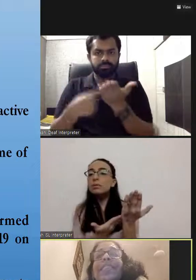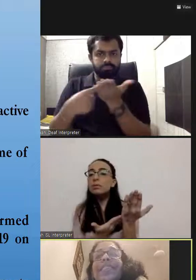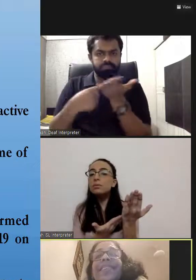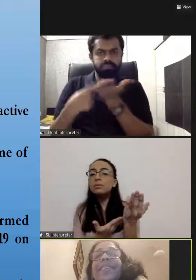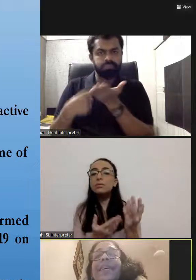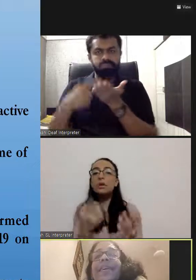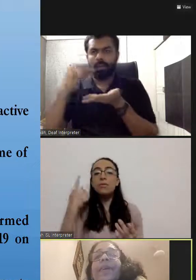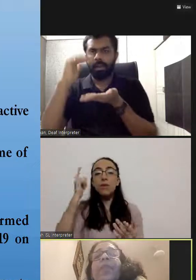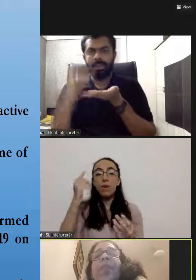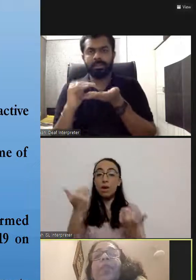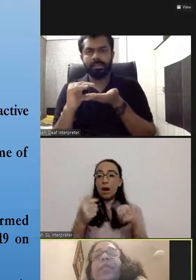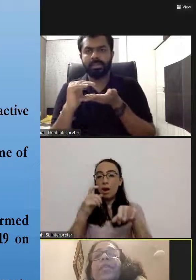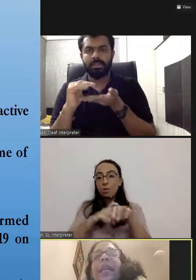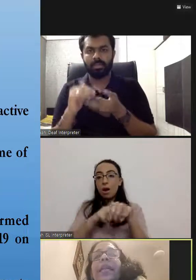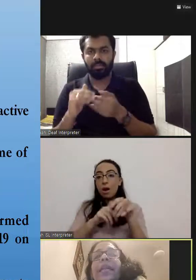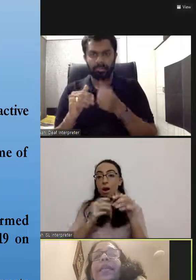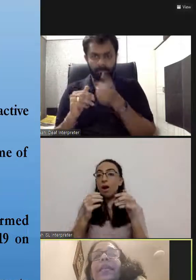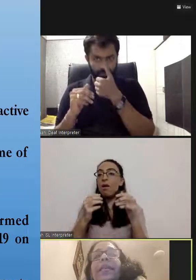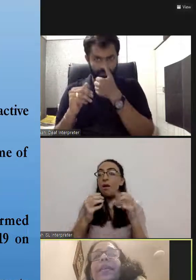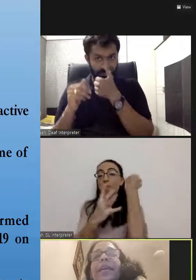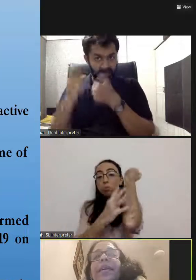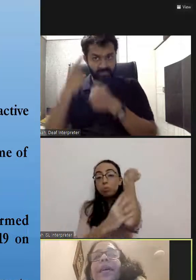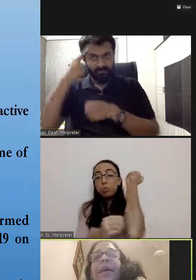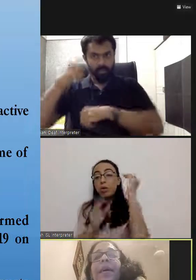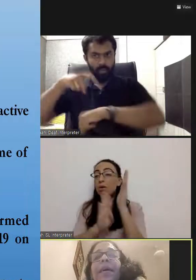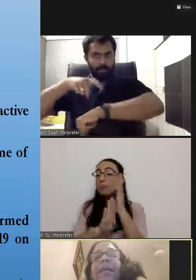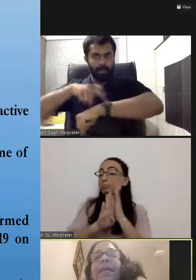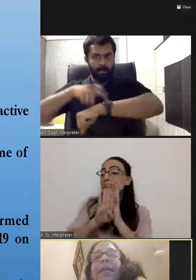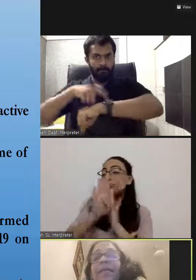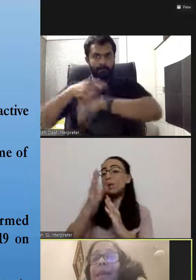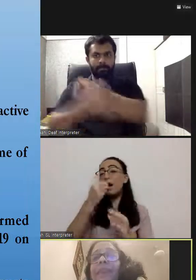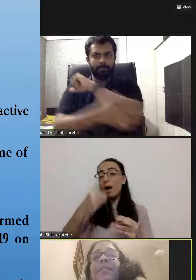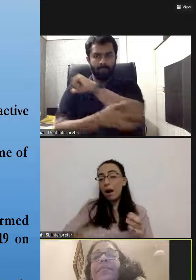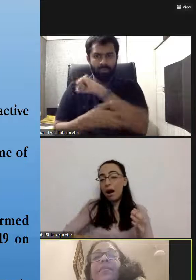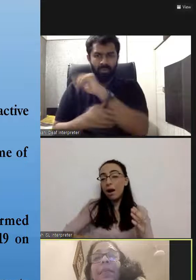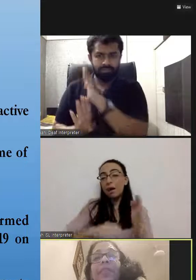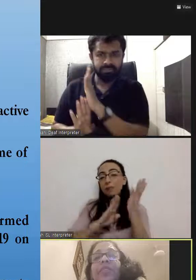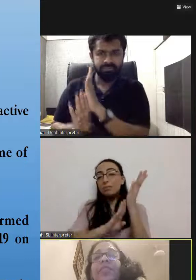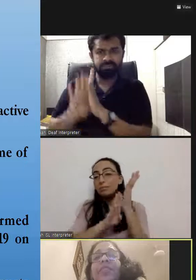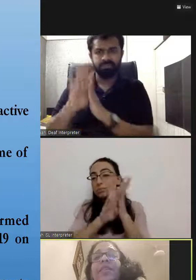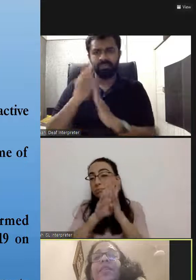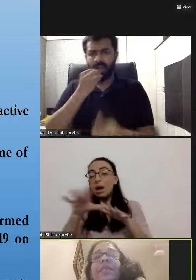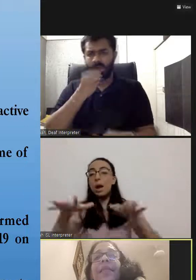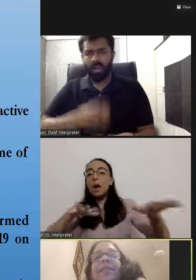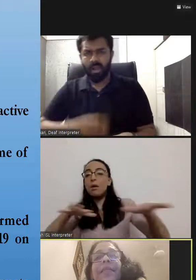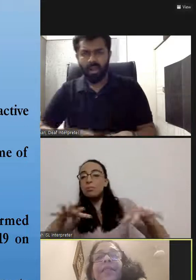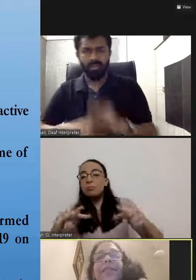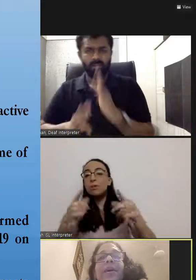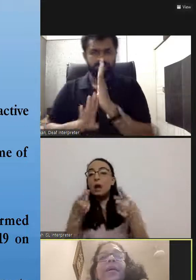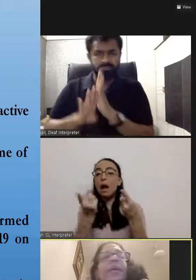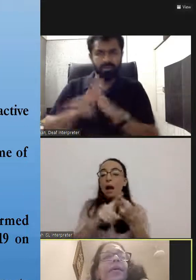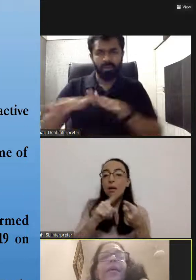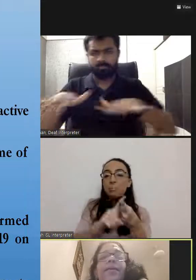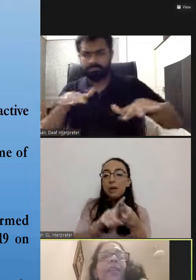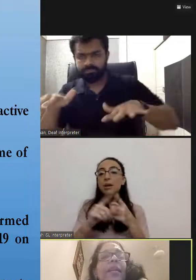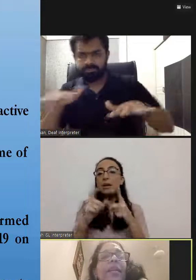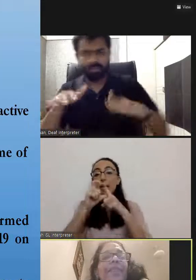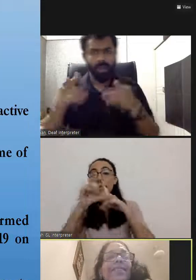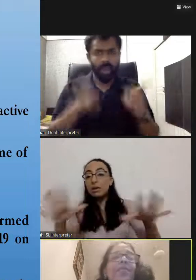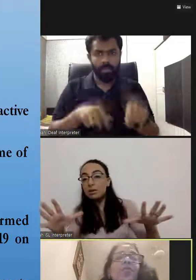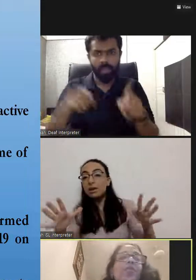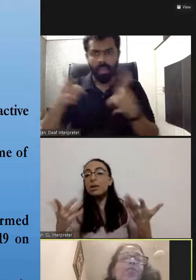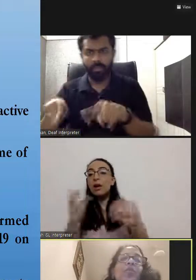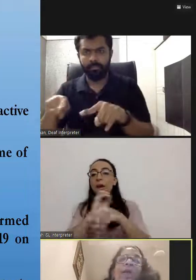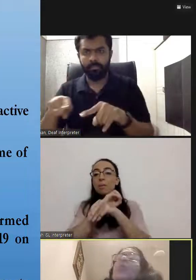with increasing poverty and increasing disasters, emergencies, etc., there has been